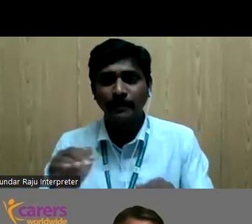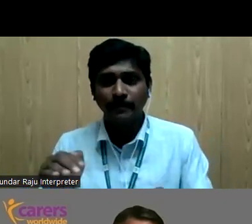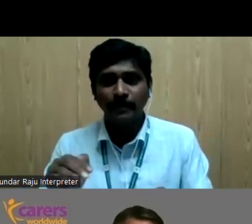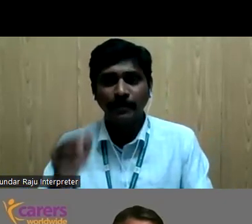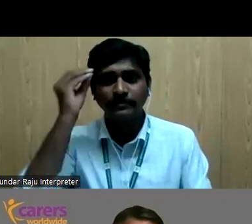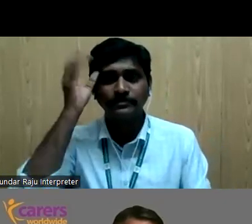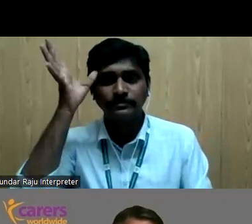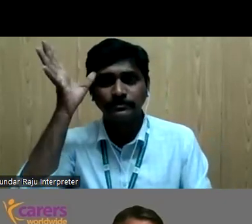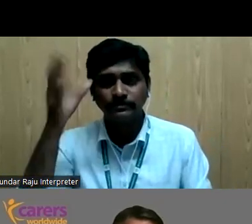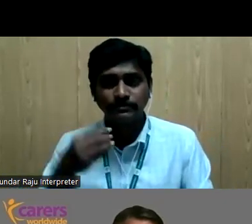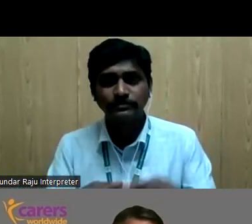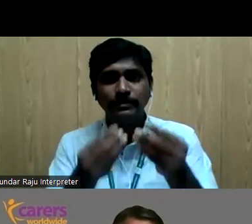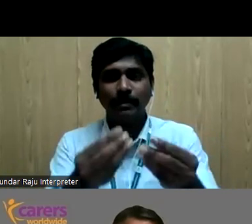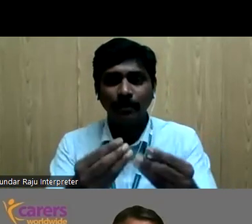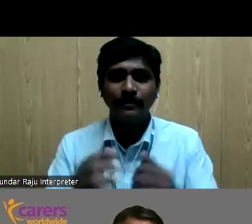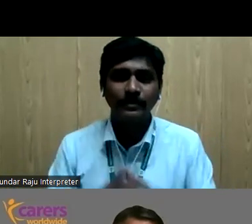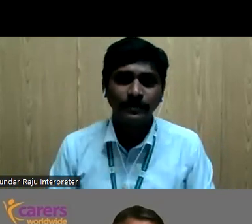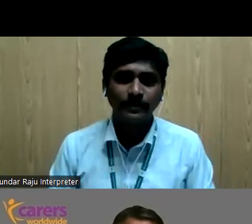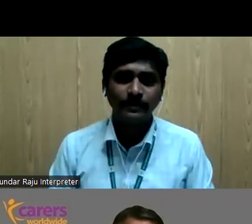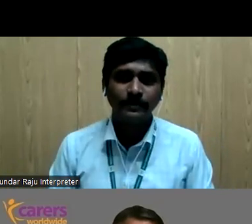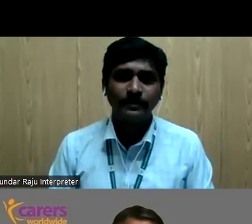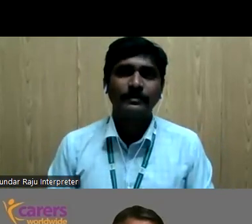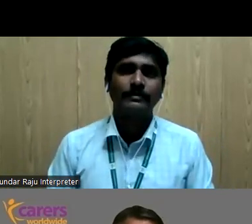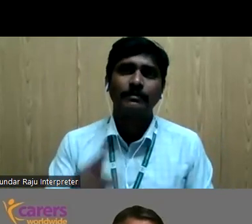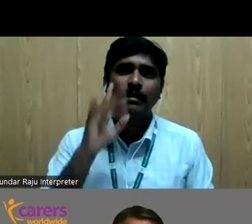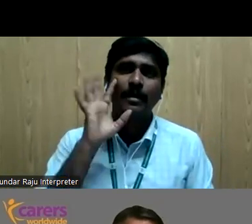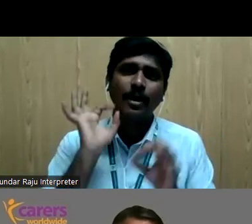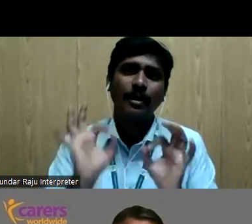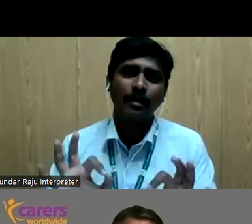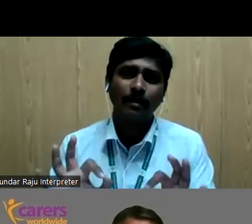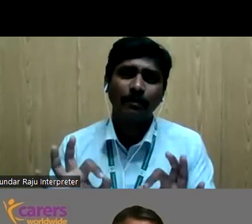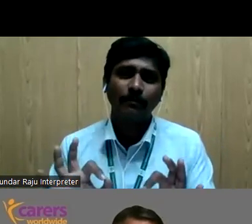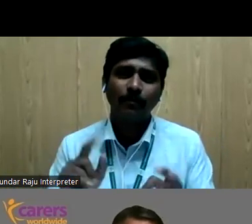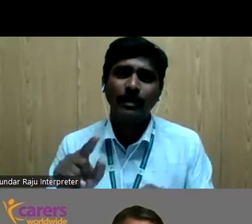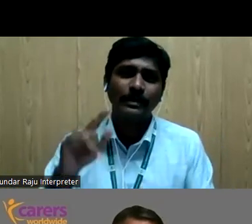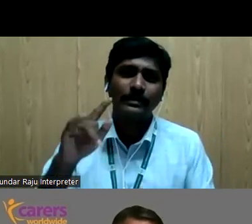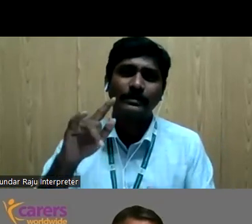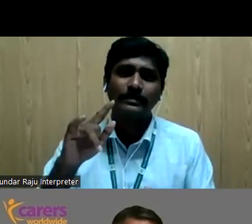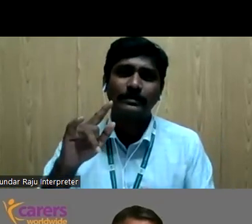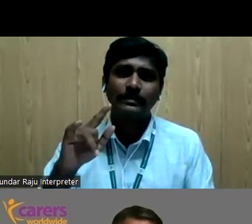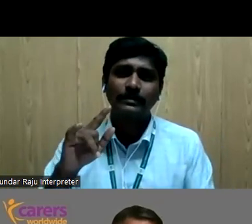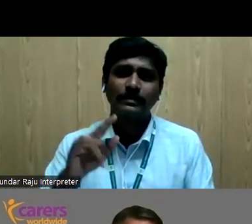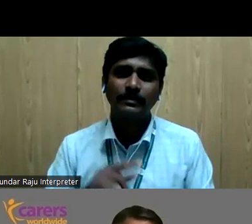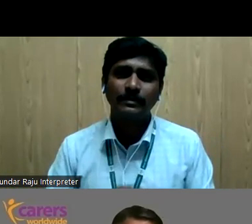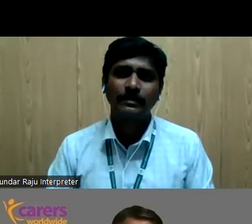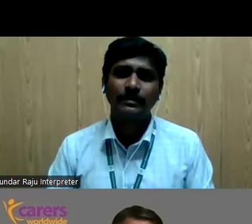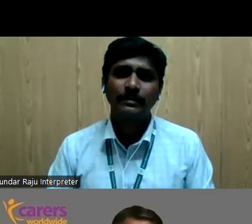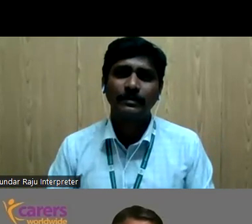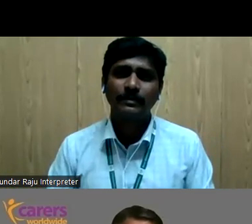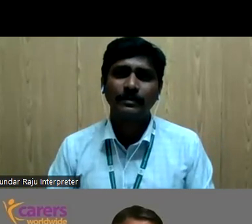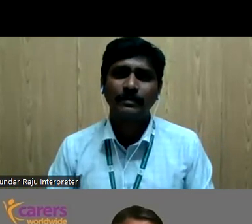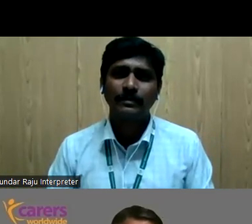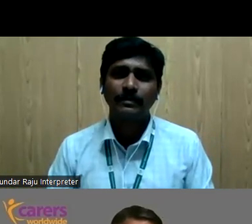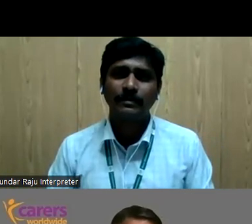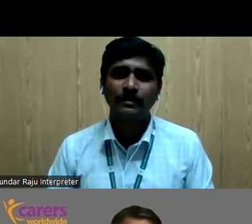thing in initial stage. And this is a very important stage when they come to us. Most of the parents, initially, they come to us,